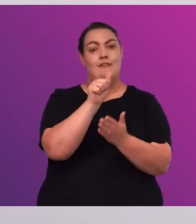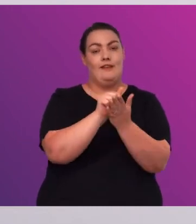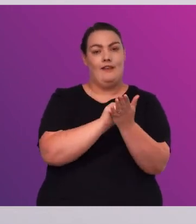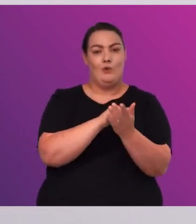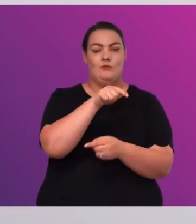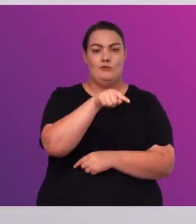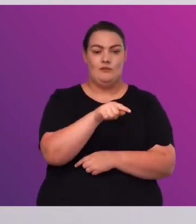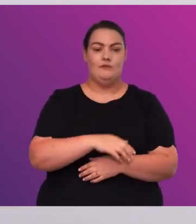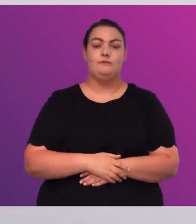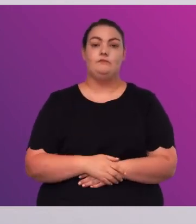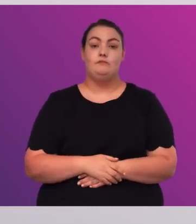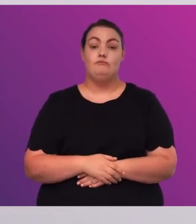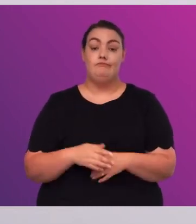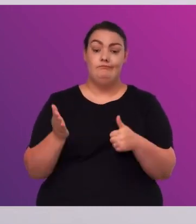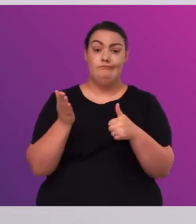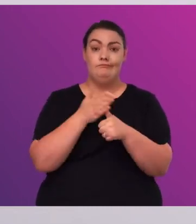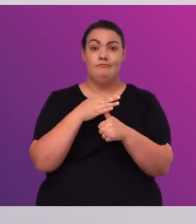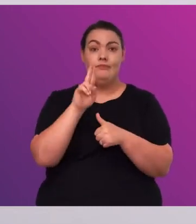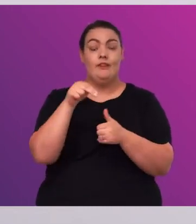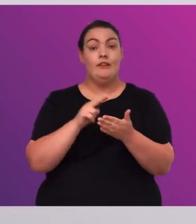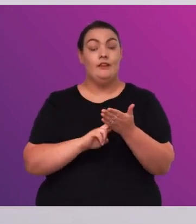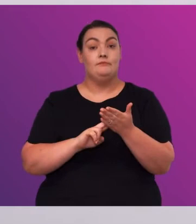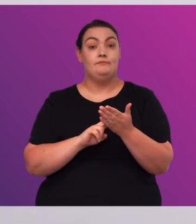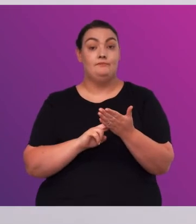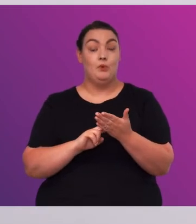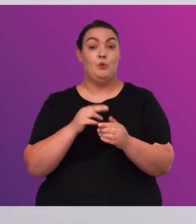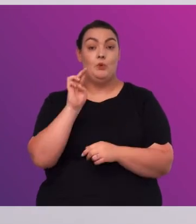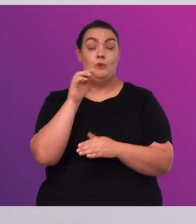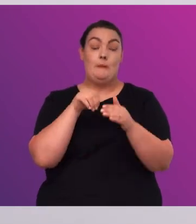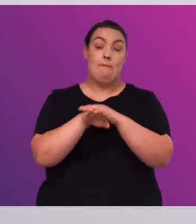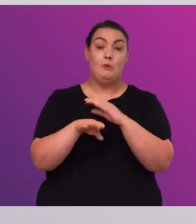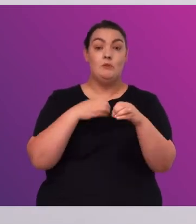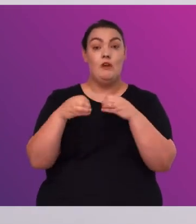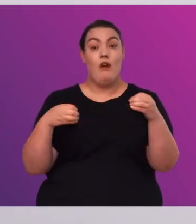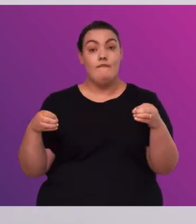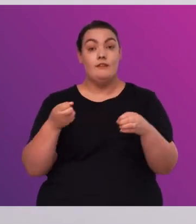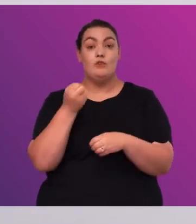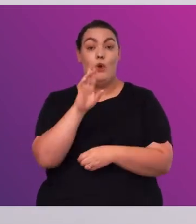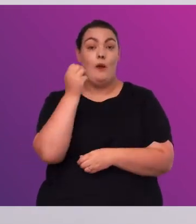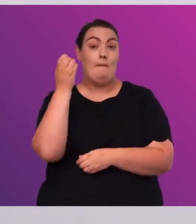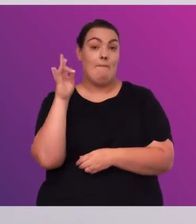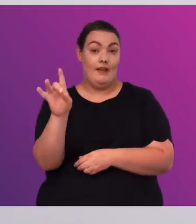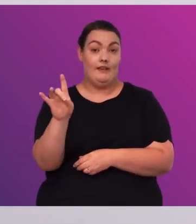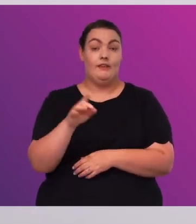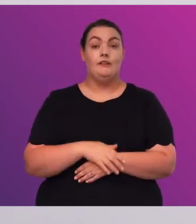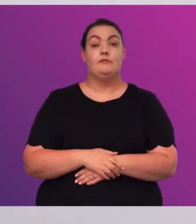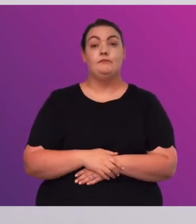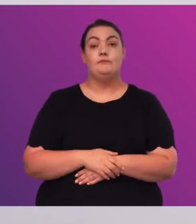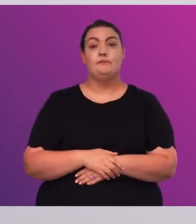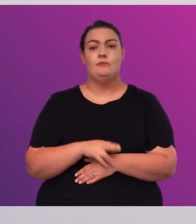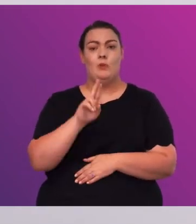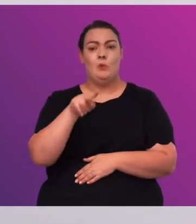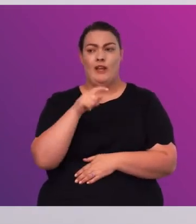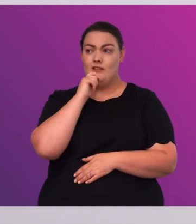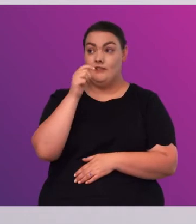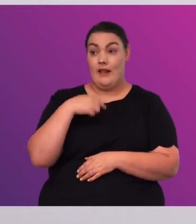The first option is to pay at your post office or your bank. You can tell them that you would like to pay